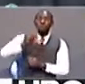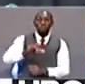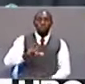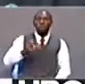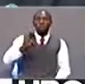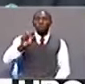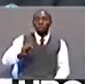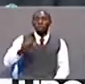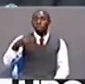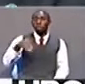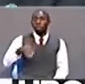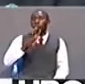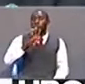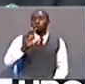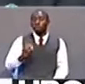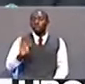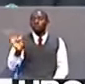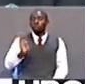$40 billion in